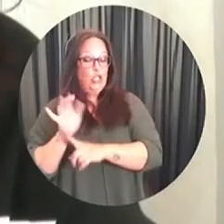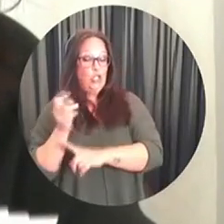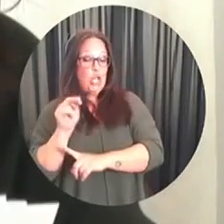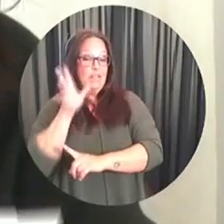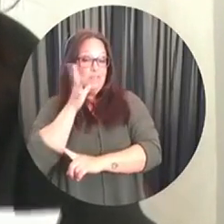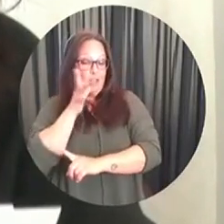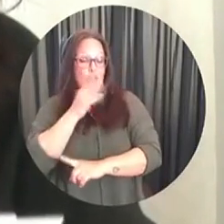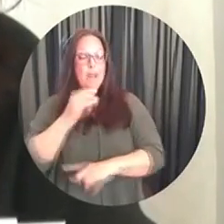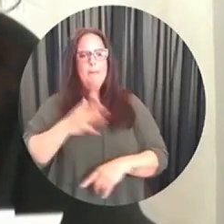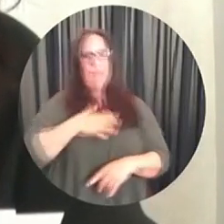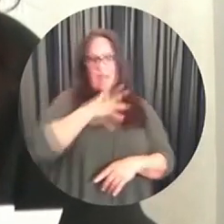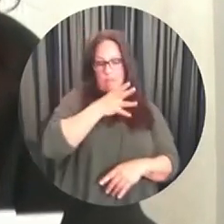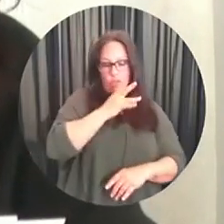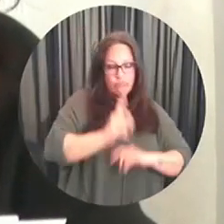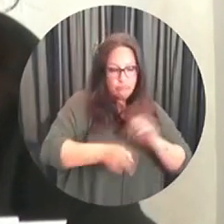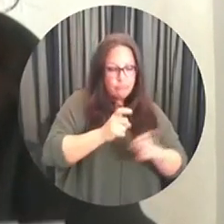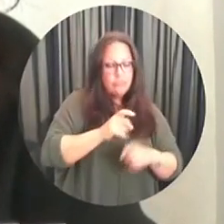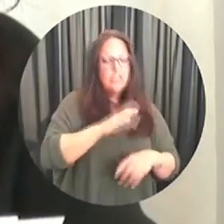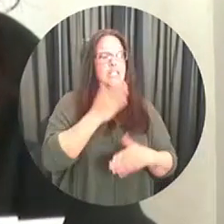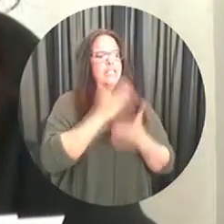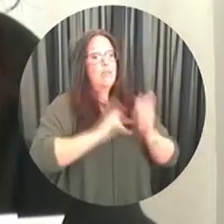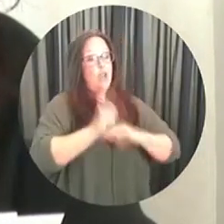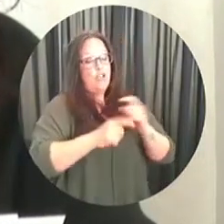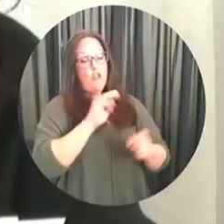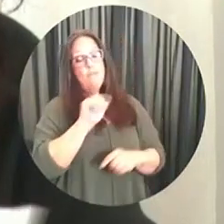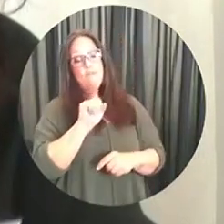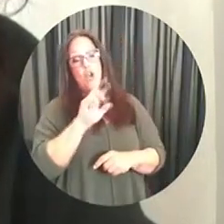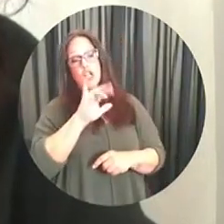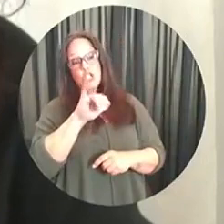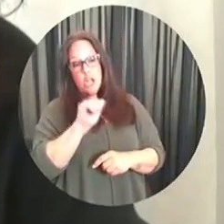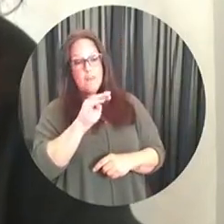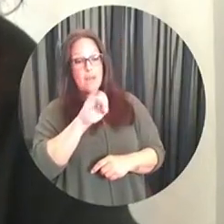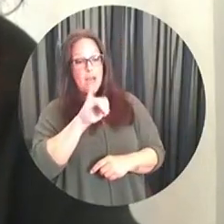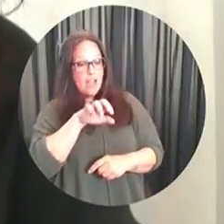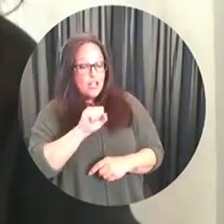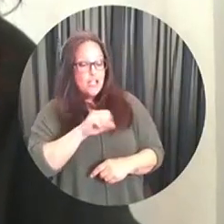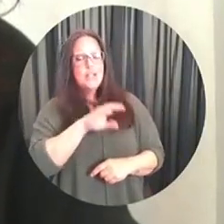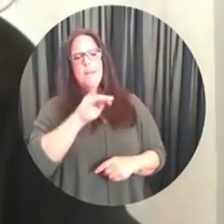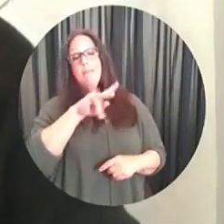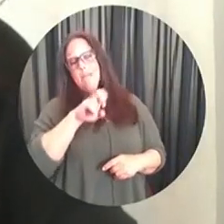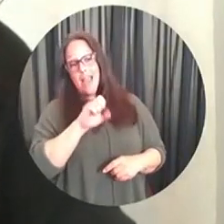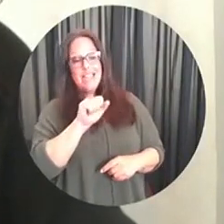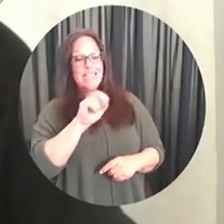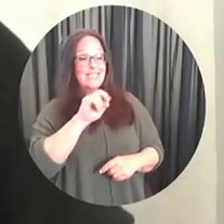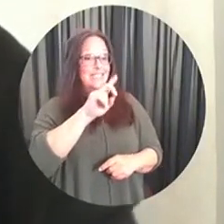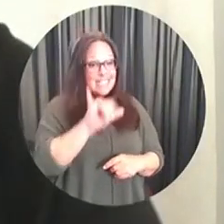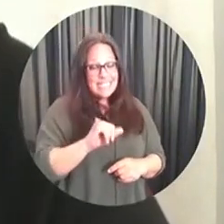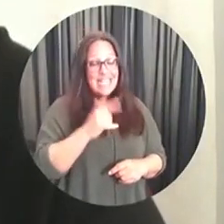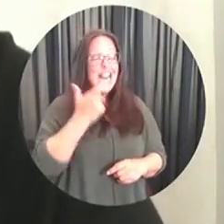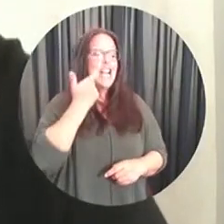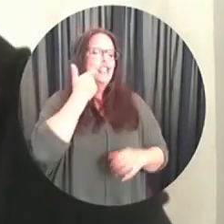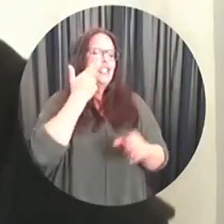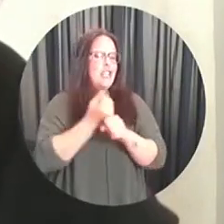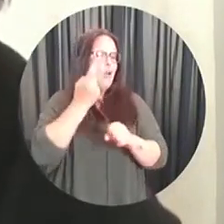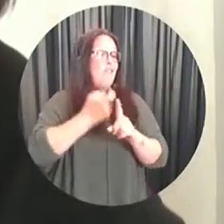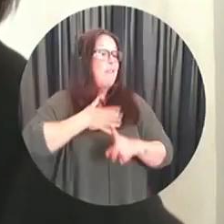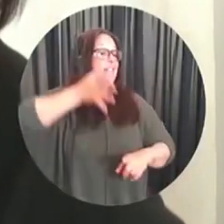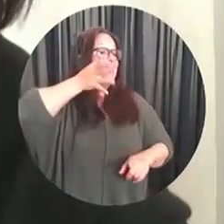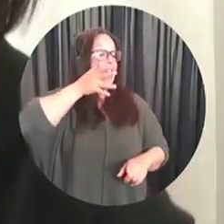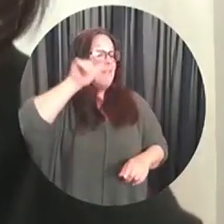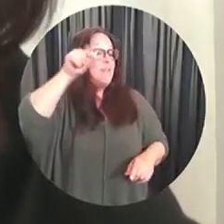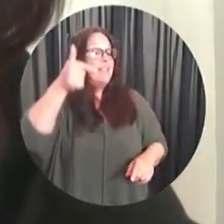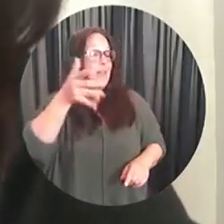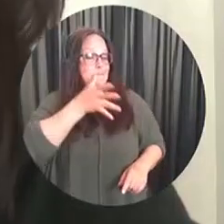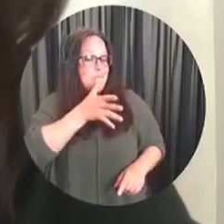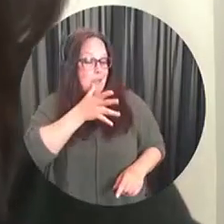other donations from Marsha Myers and Mike and Sandy DeRose. And I just got one from my dad and stepmom, John and Jackie